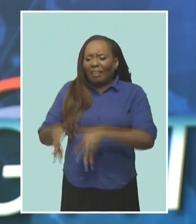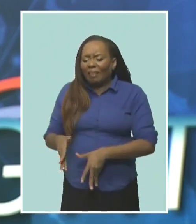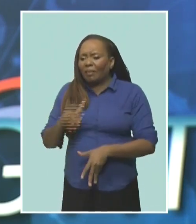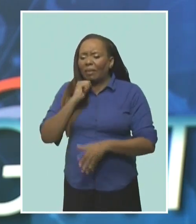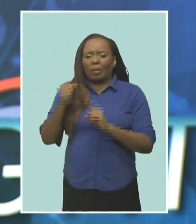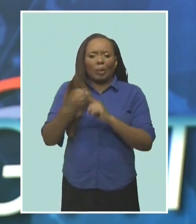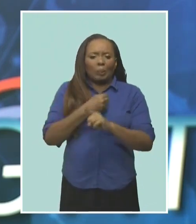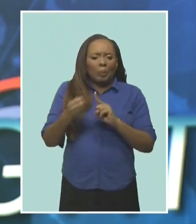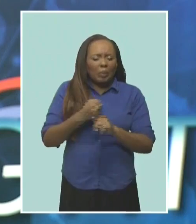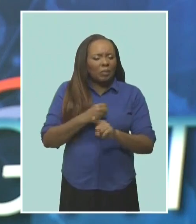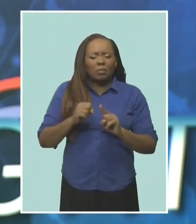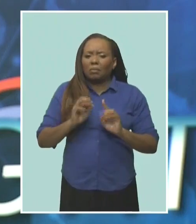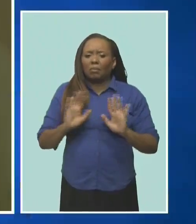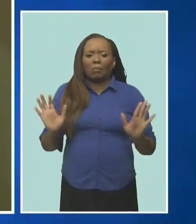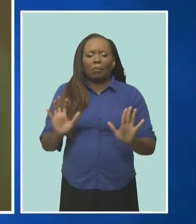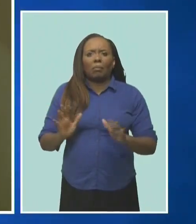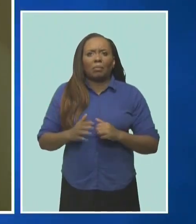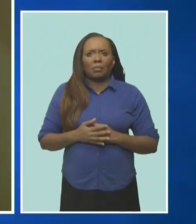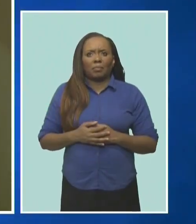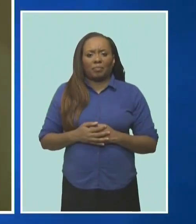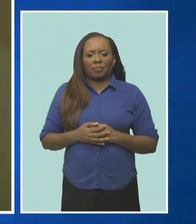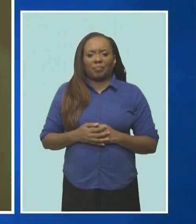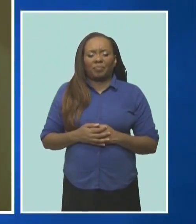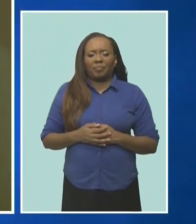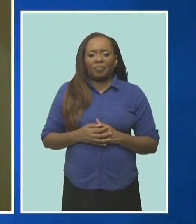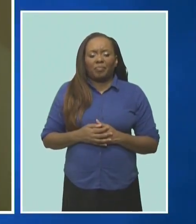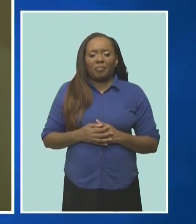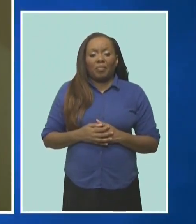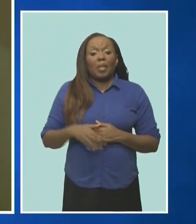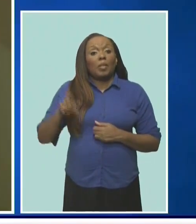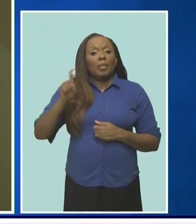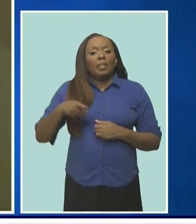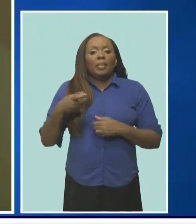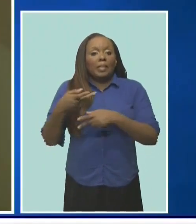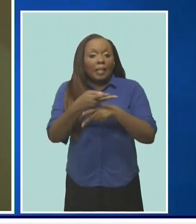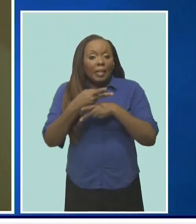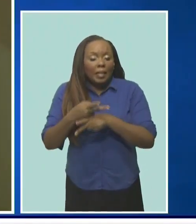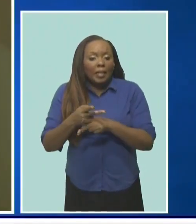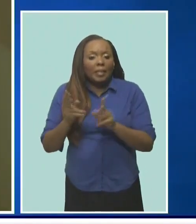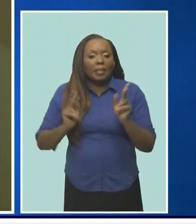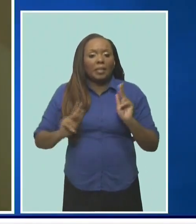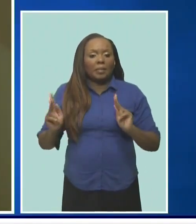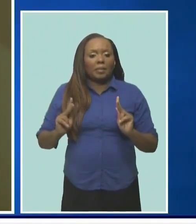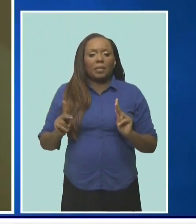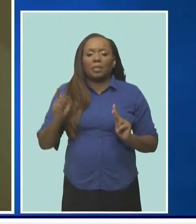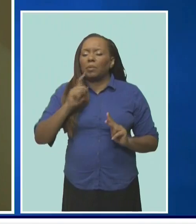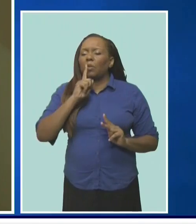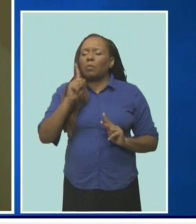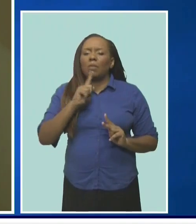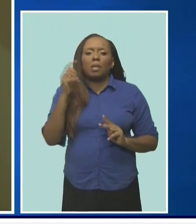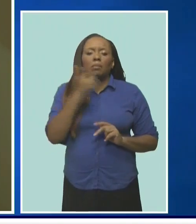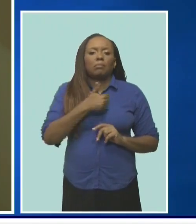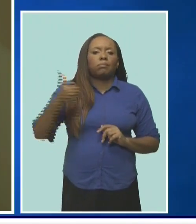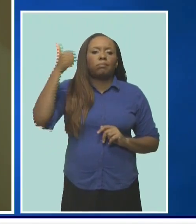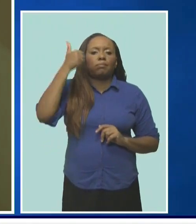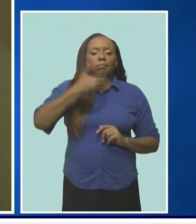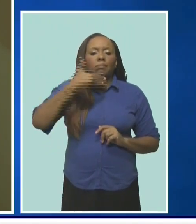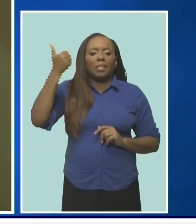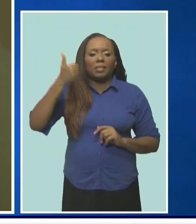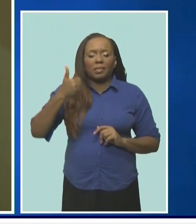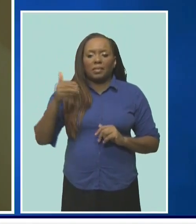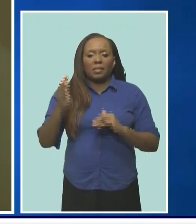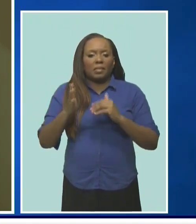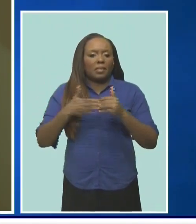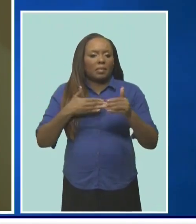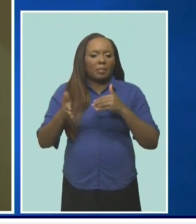them. The care that should be extended should always be top of the line, despite whatever level they are